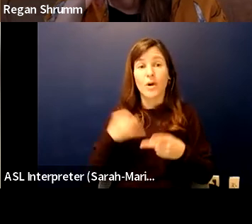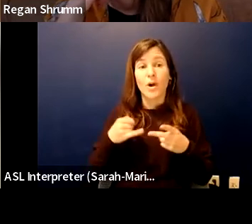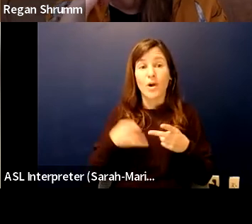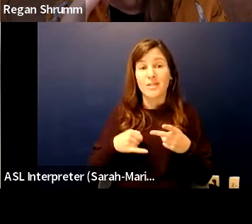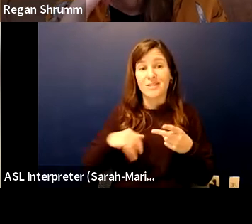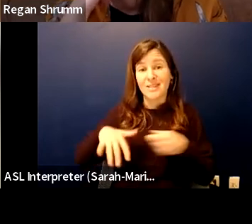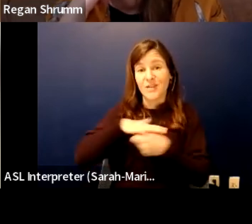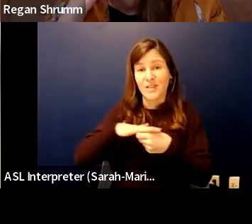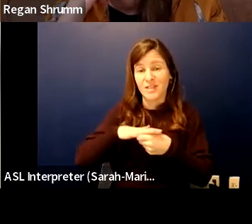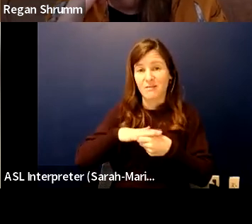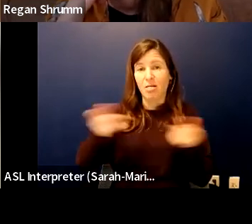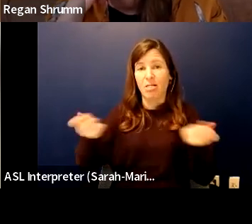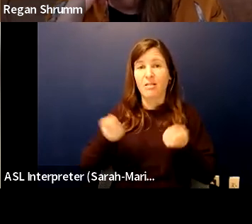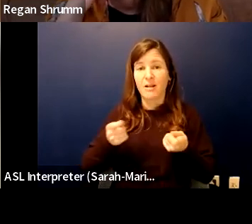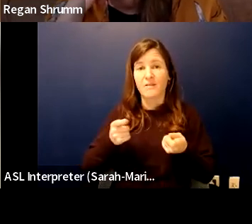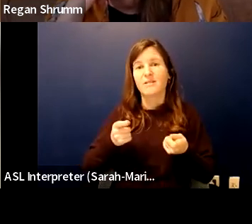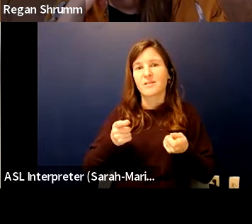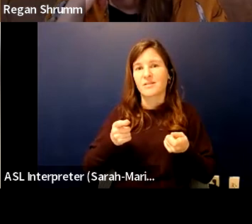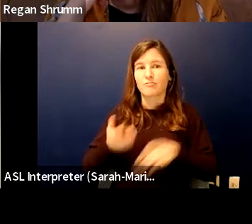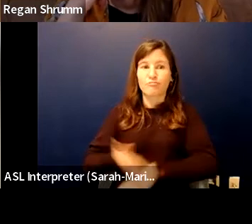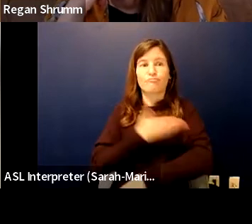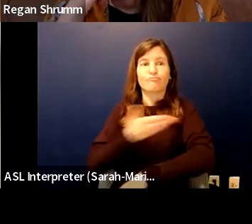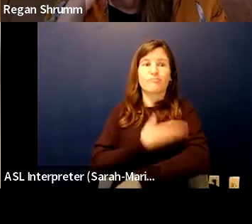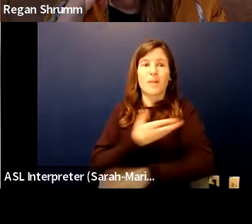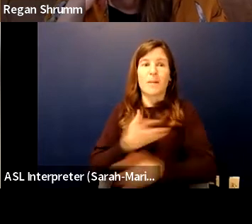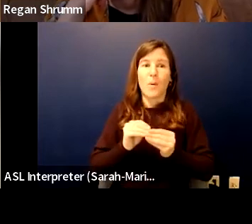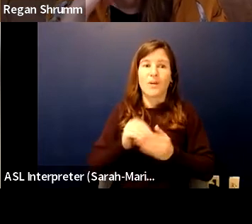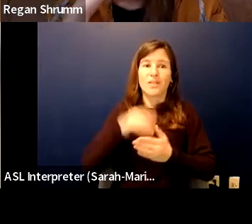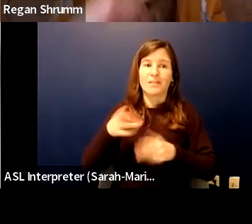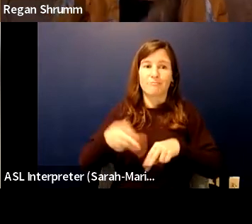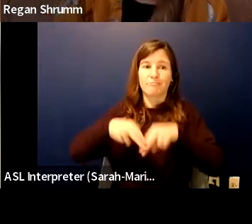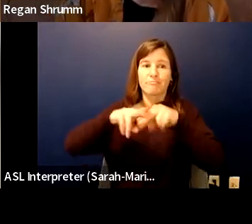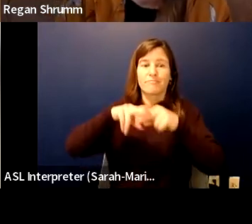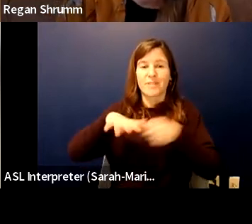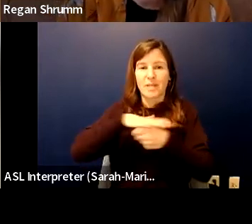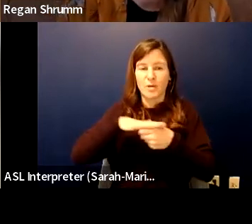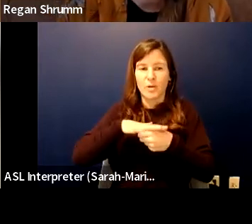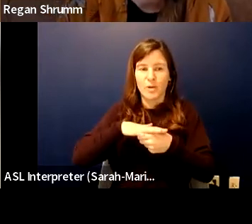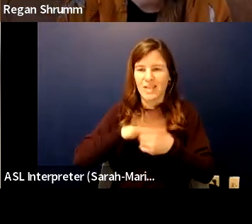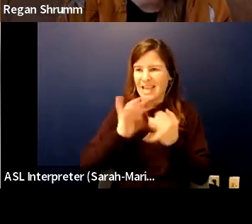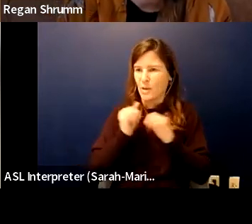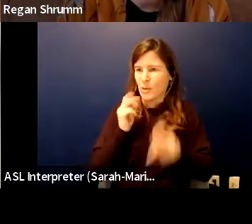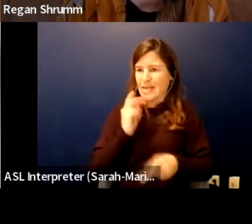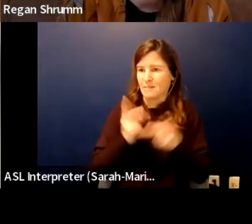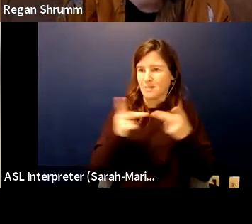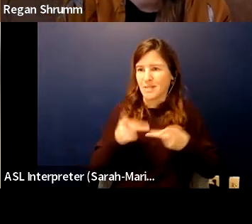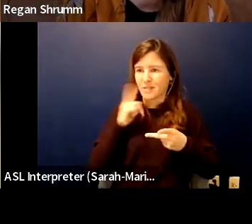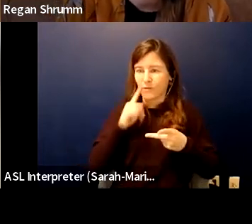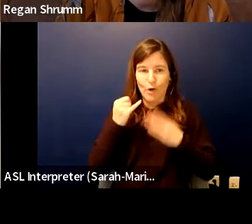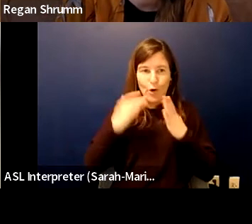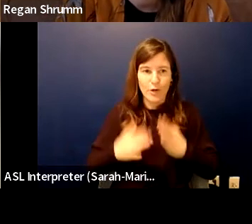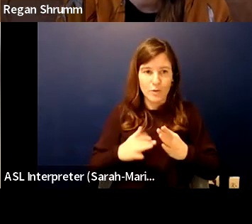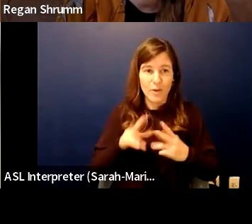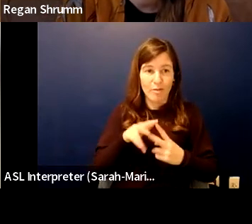gentrification and often displace arts and artists, how do we maintain space for those artists to live and or work